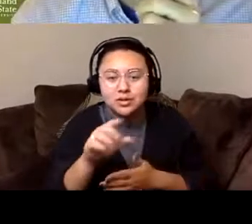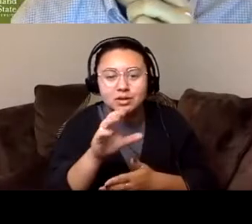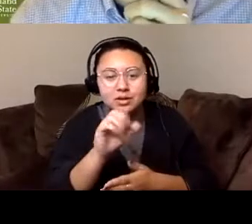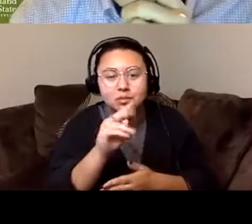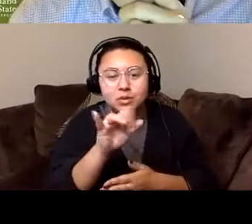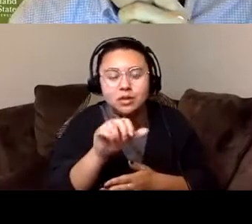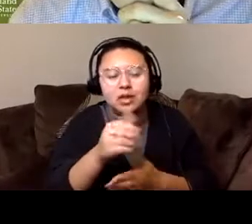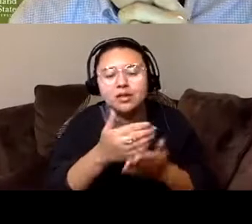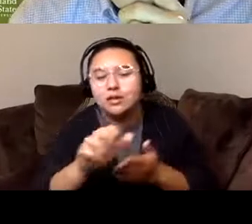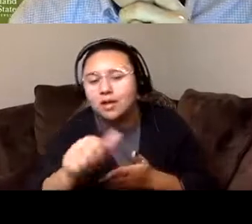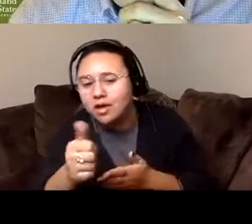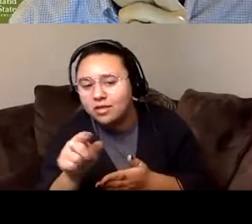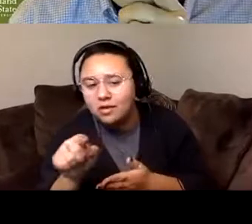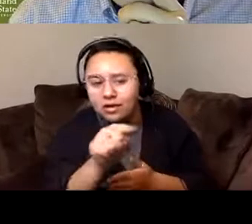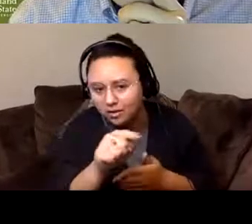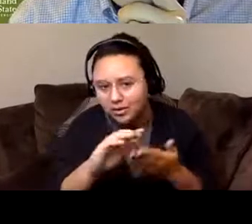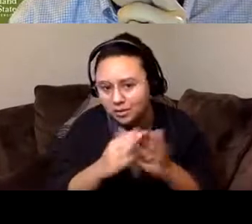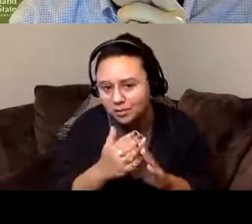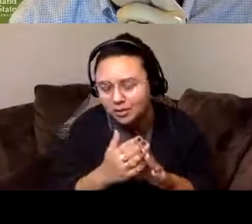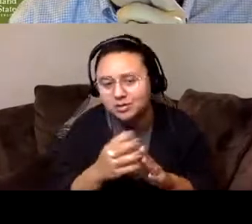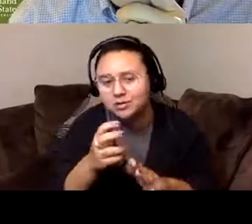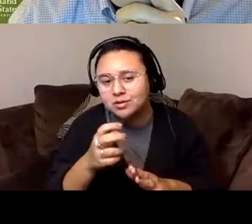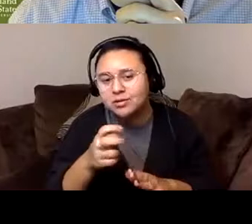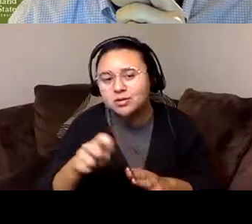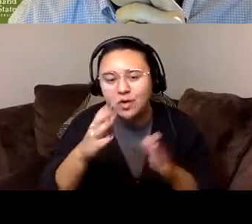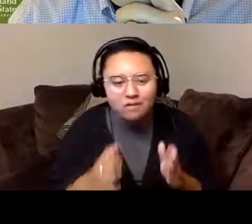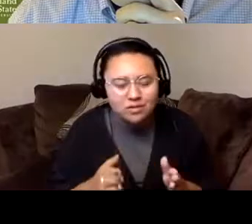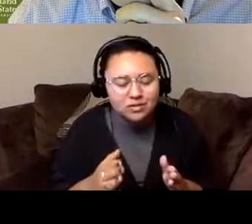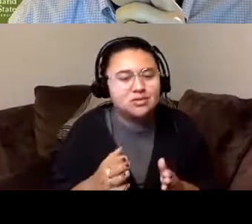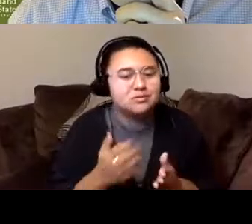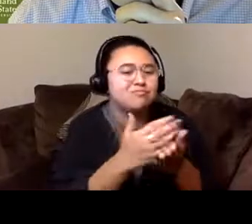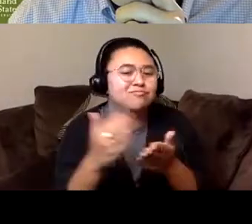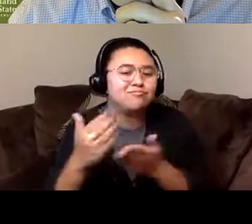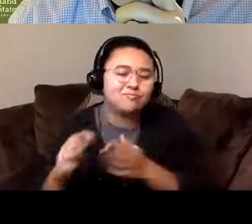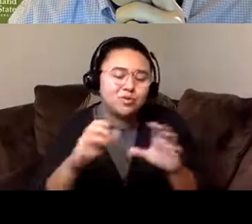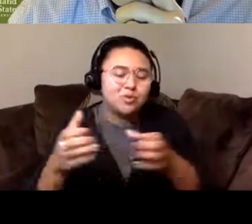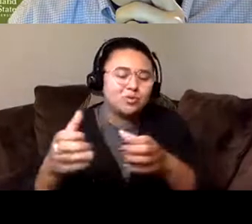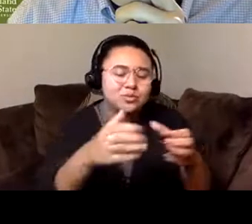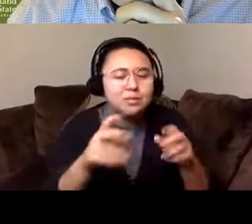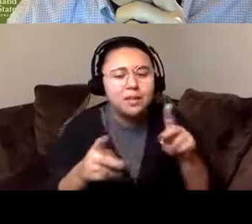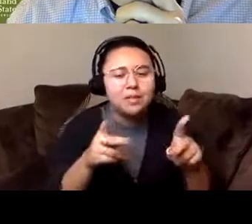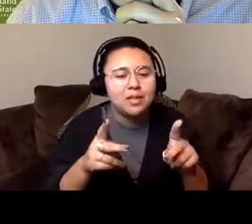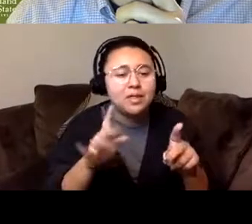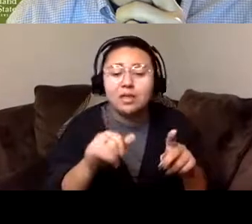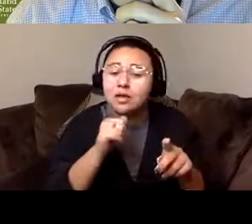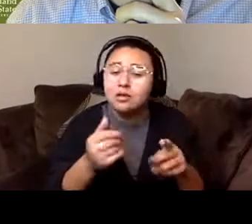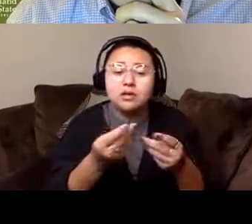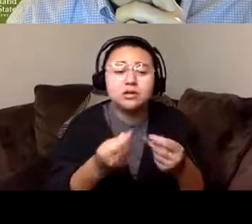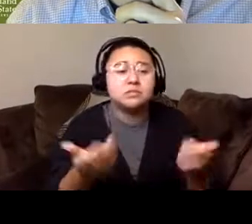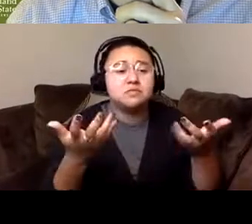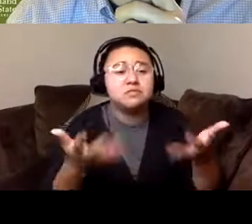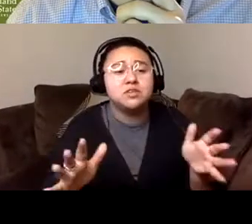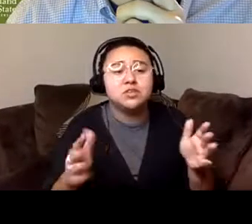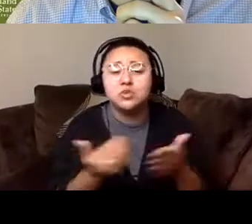other communities and travelers. And again, I think that's something that will not just disappear with new technologies, right? We have to be really